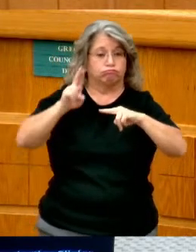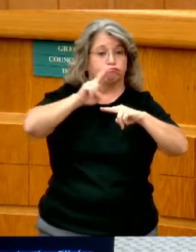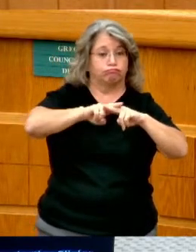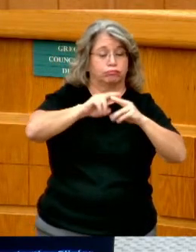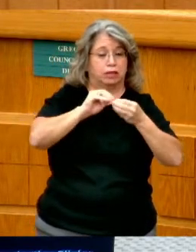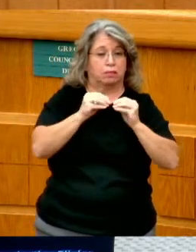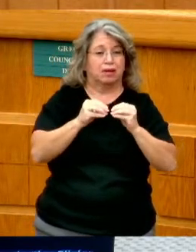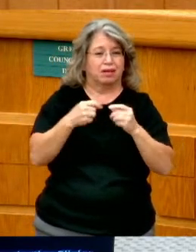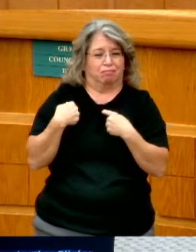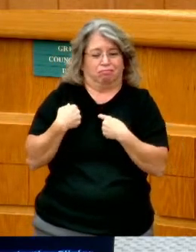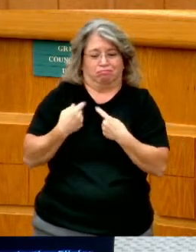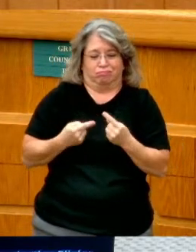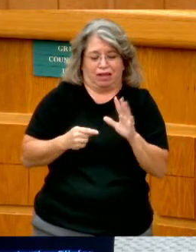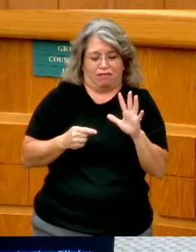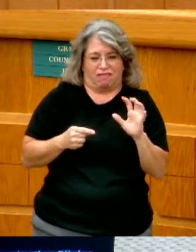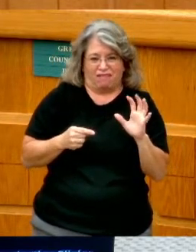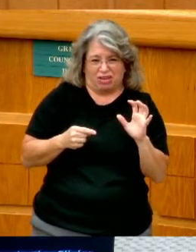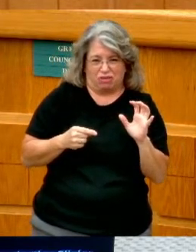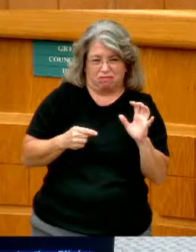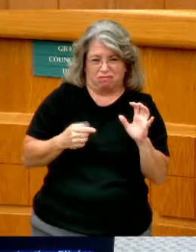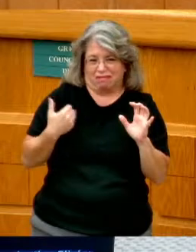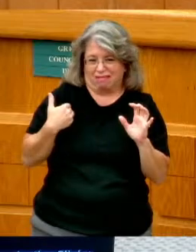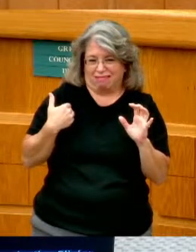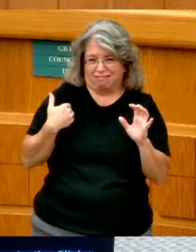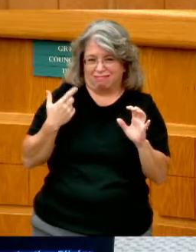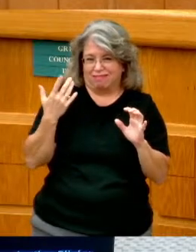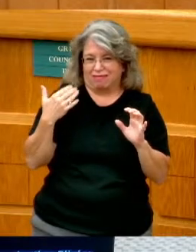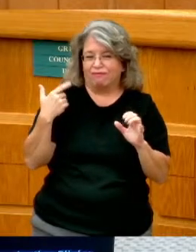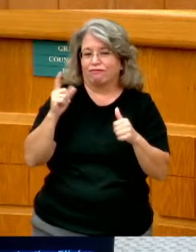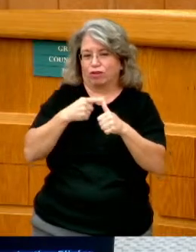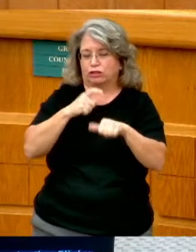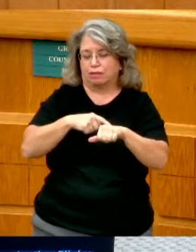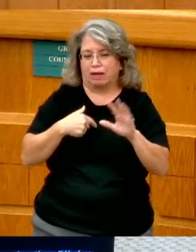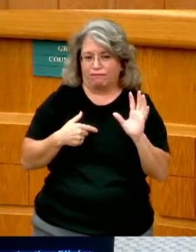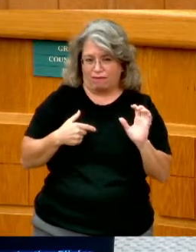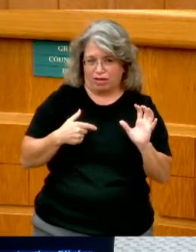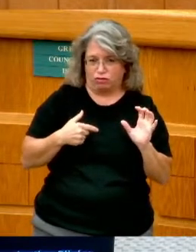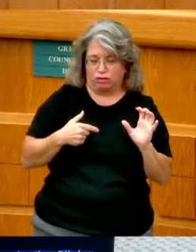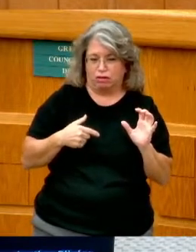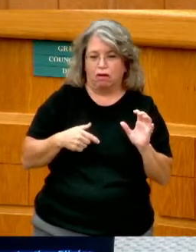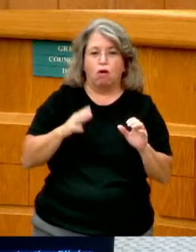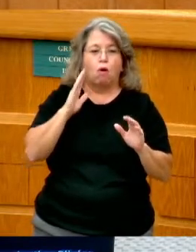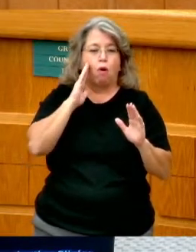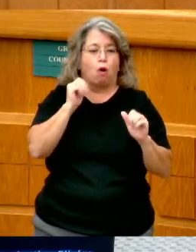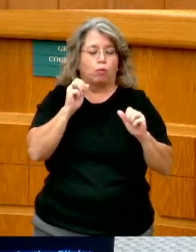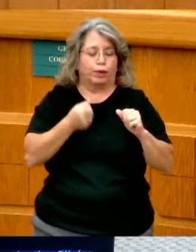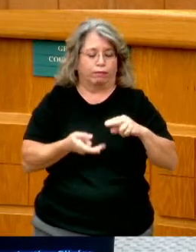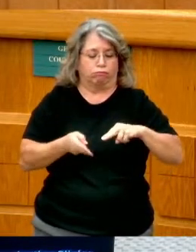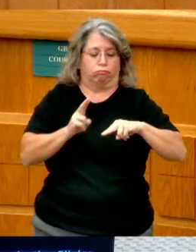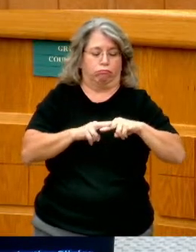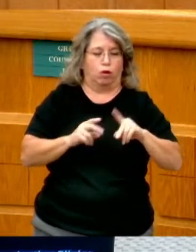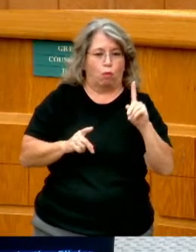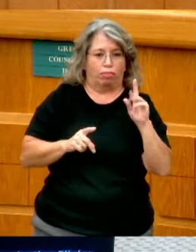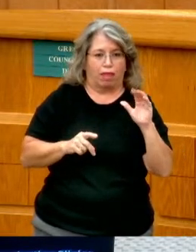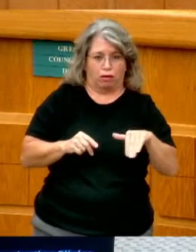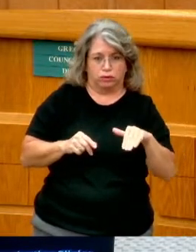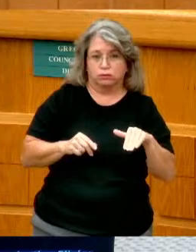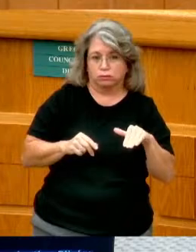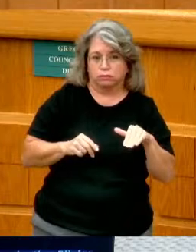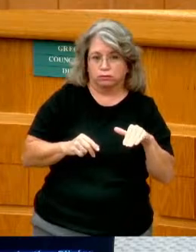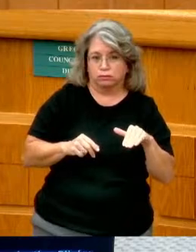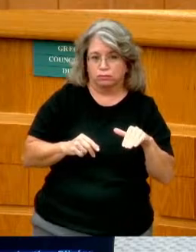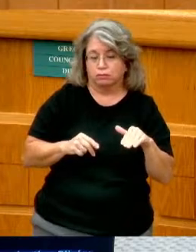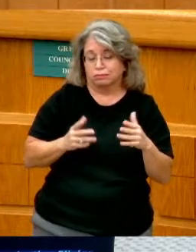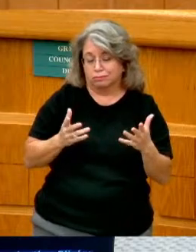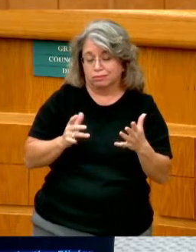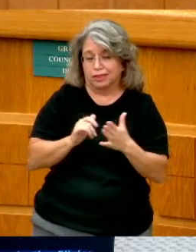from the 500 that we had the first time and the only time to hopefully 1,000. So that's the tentative plan right now.